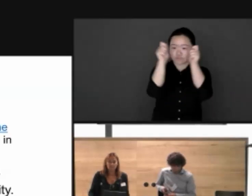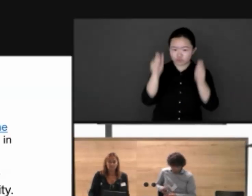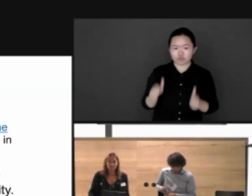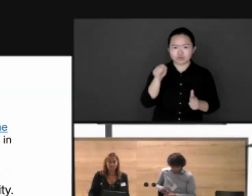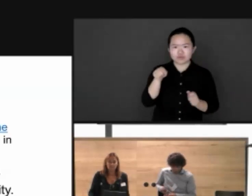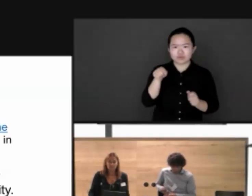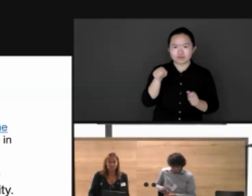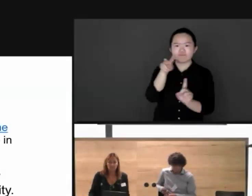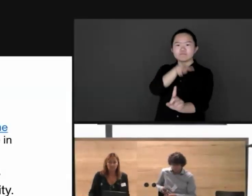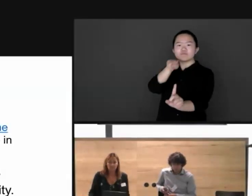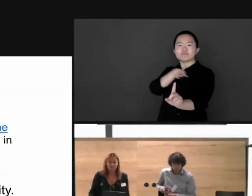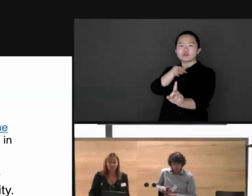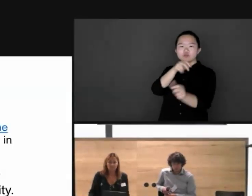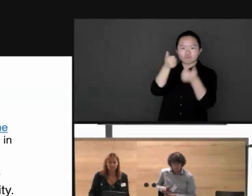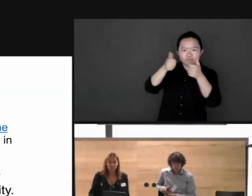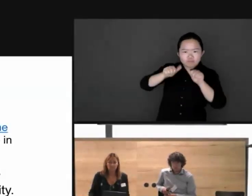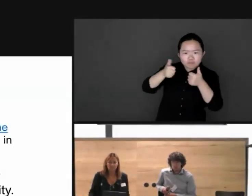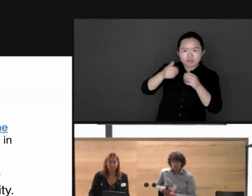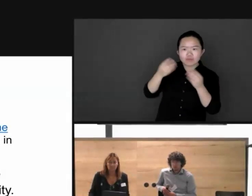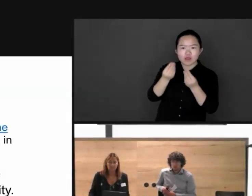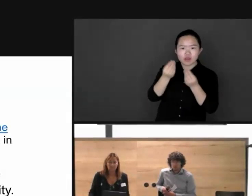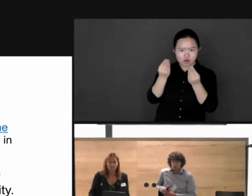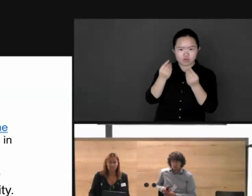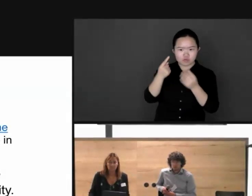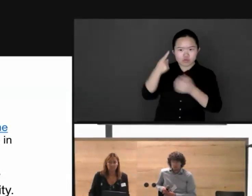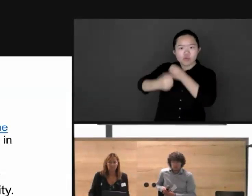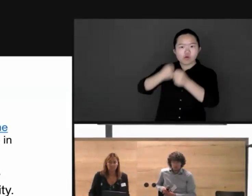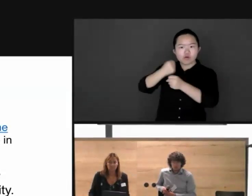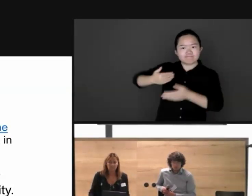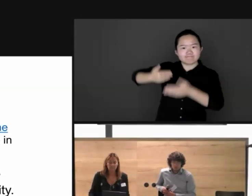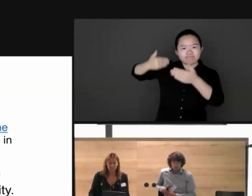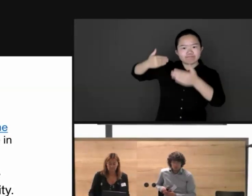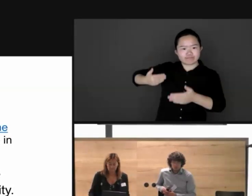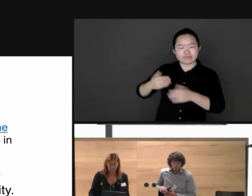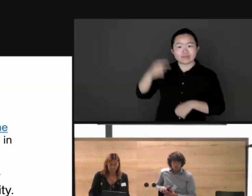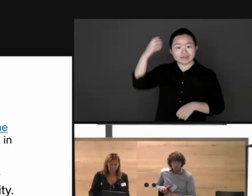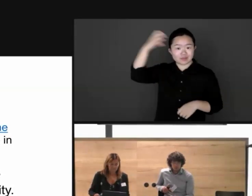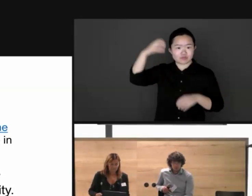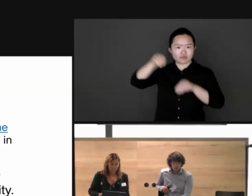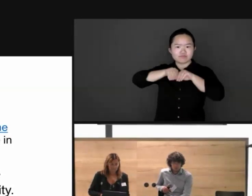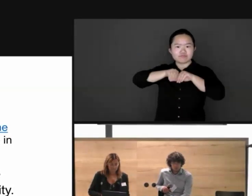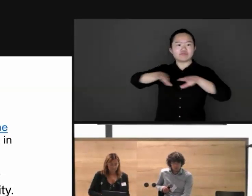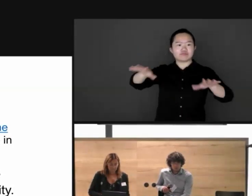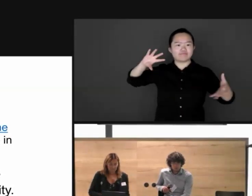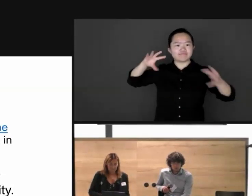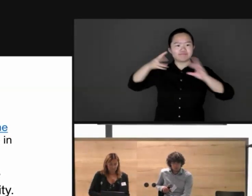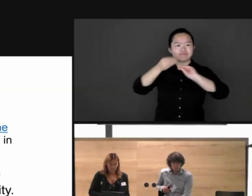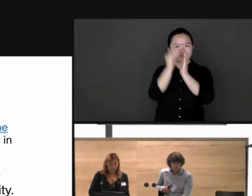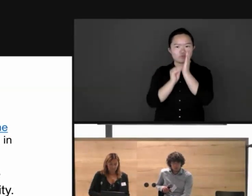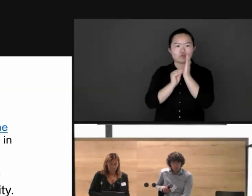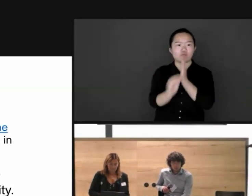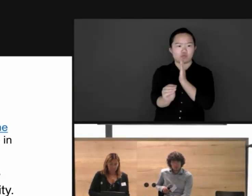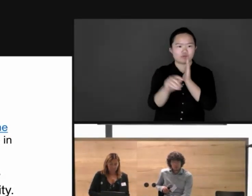a report at the end of each year on its website. Next, the authority outsources